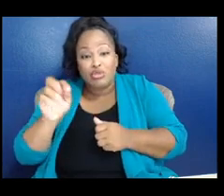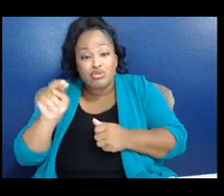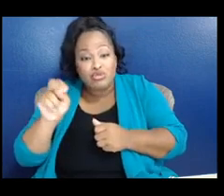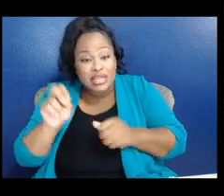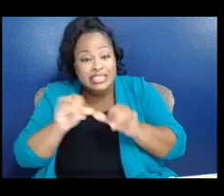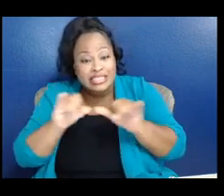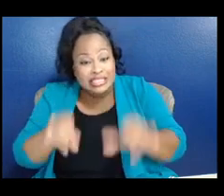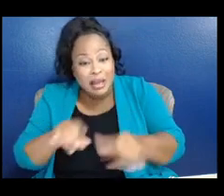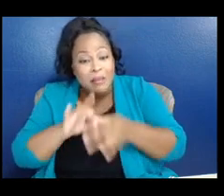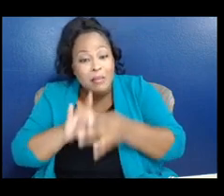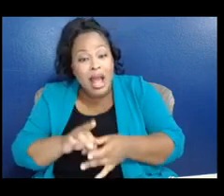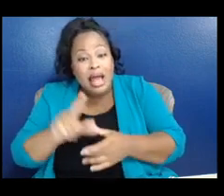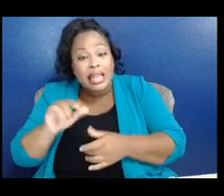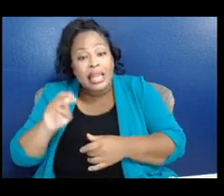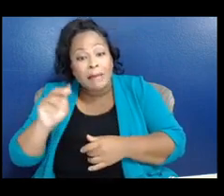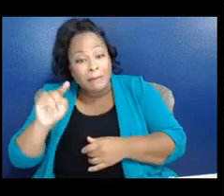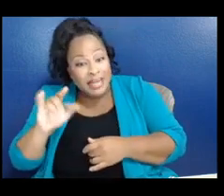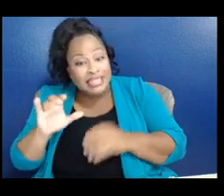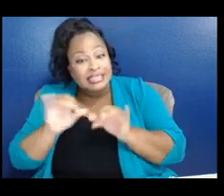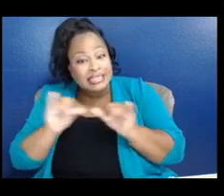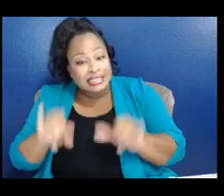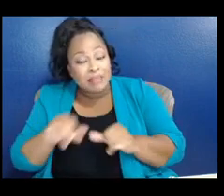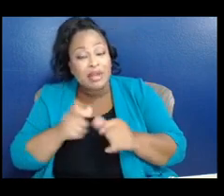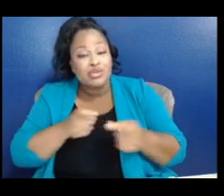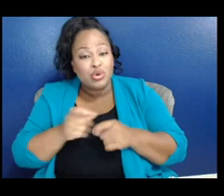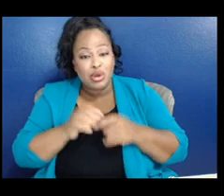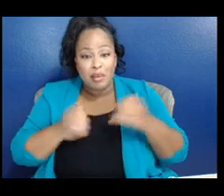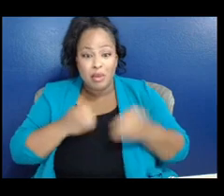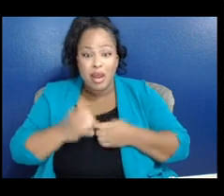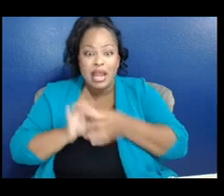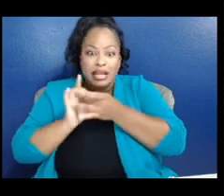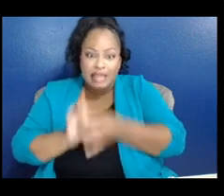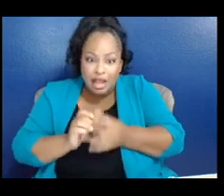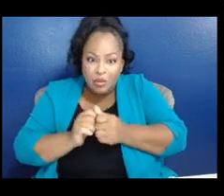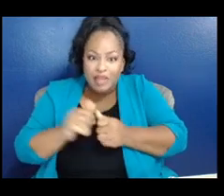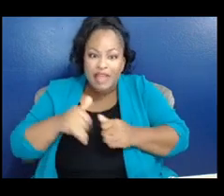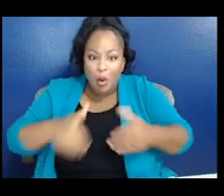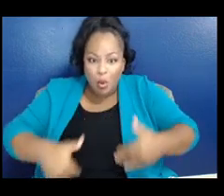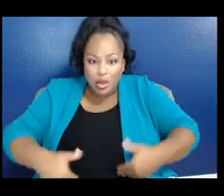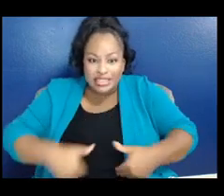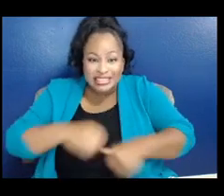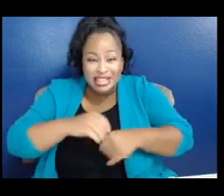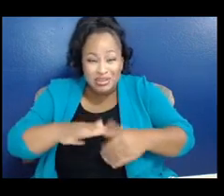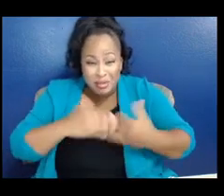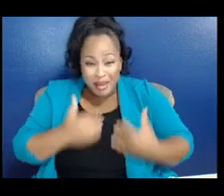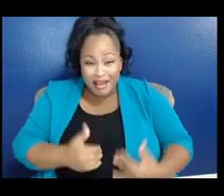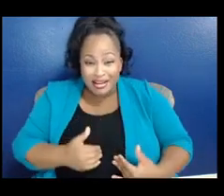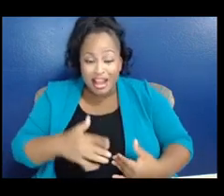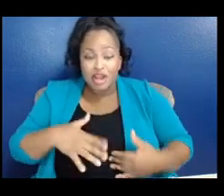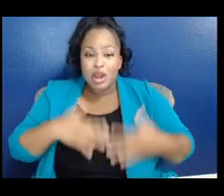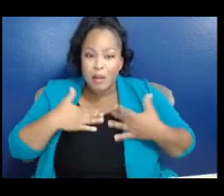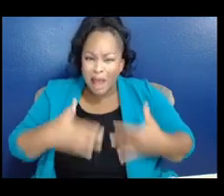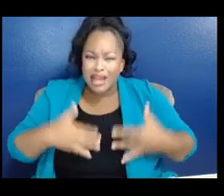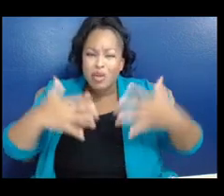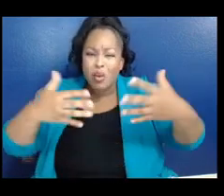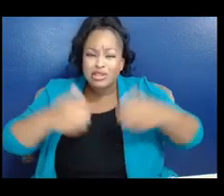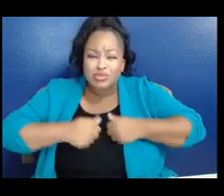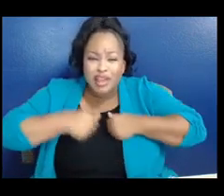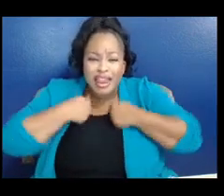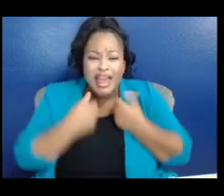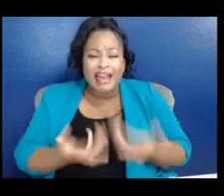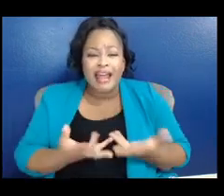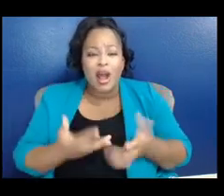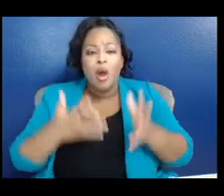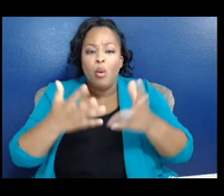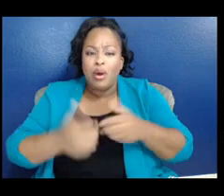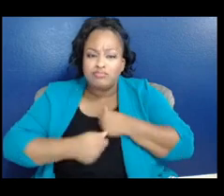system, which controls your emotions, that is really connected to these organs and your body is wants to let it out. Like it wants to